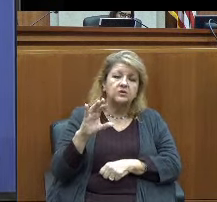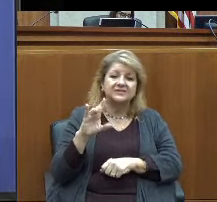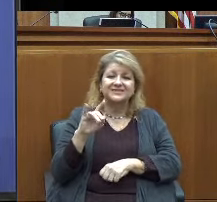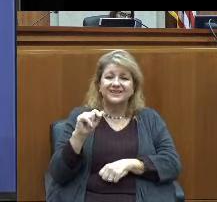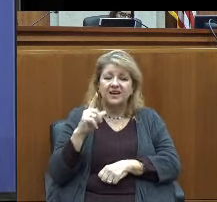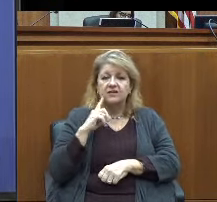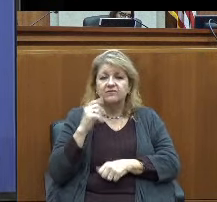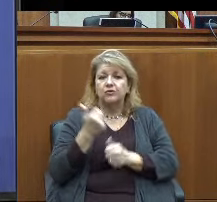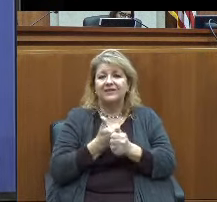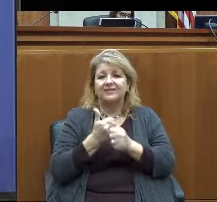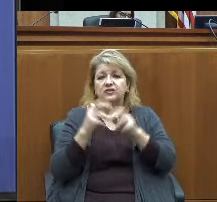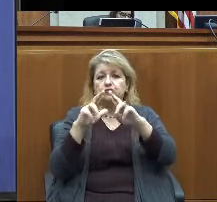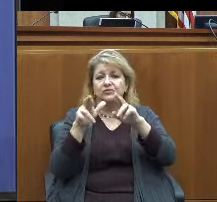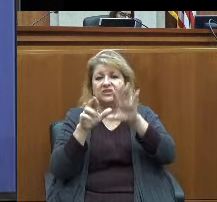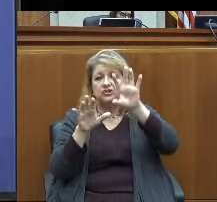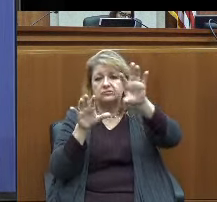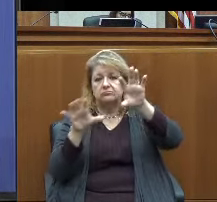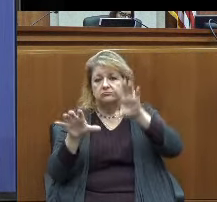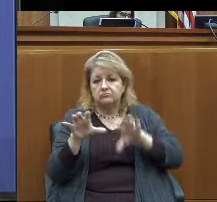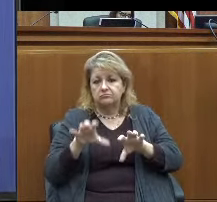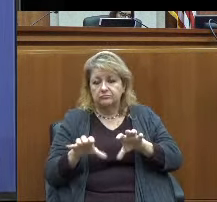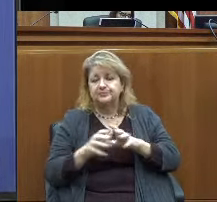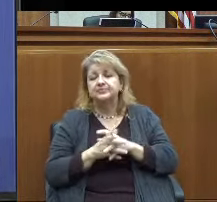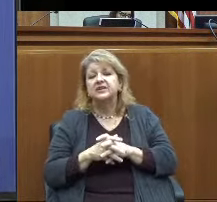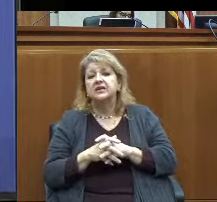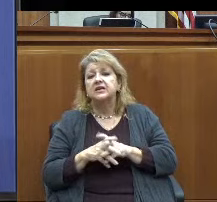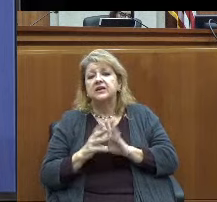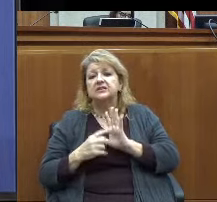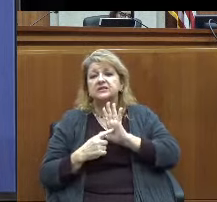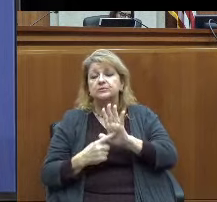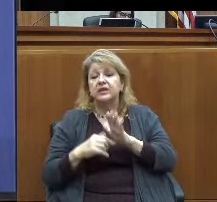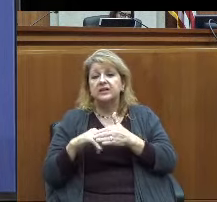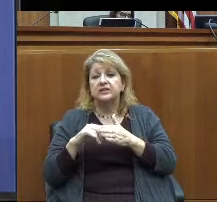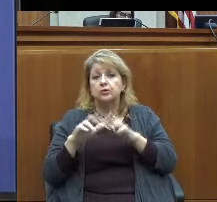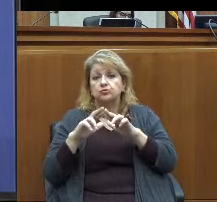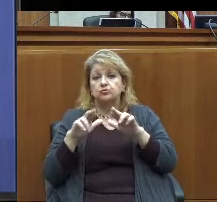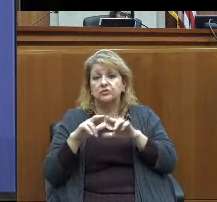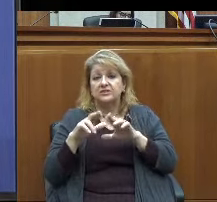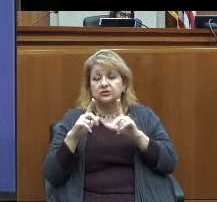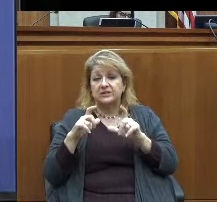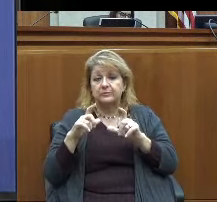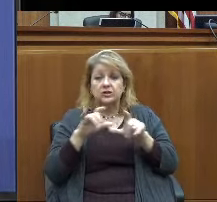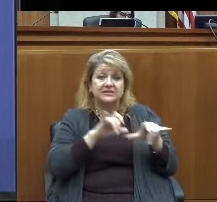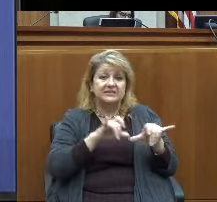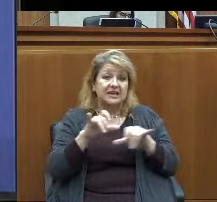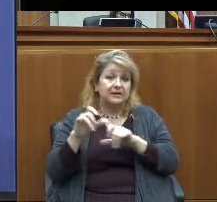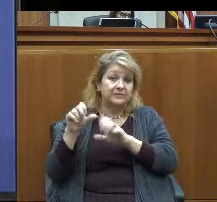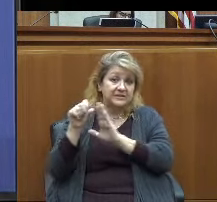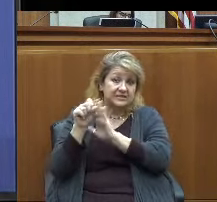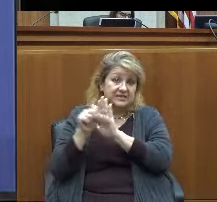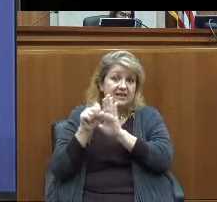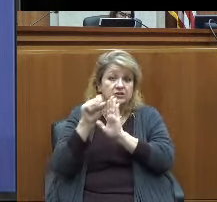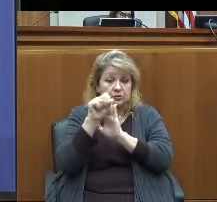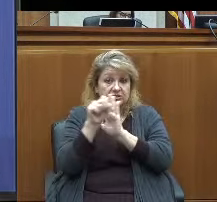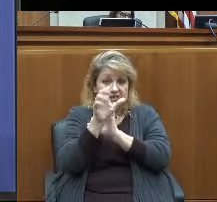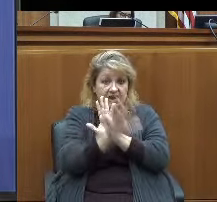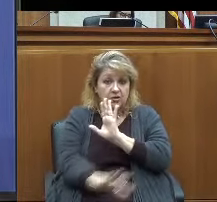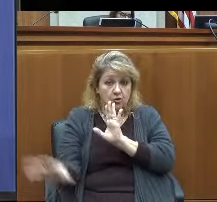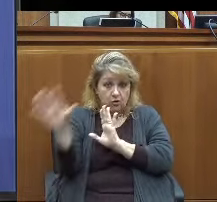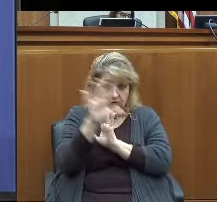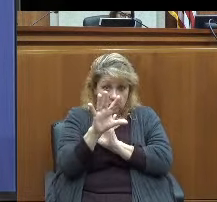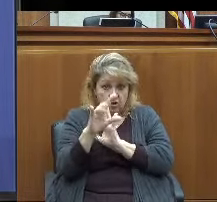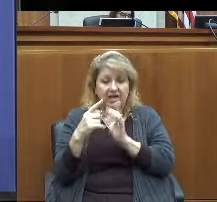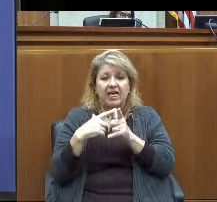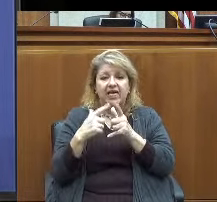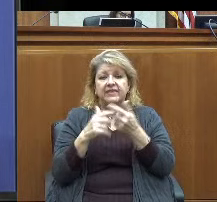data elements are displayed in the regional snapshots that are the same as the state, but these reports disaggregate